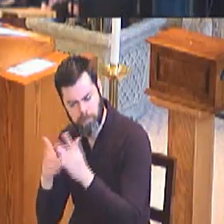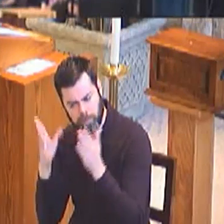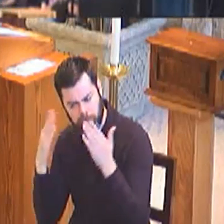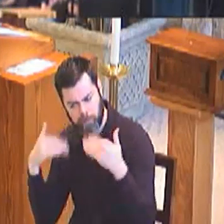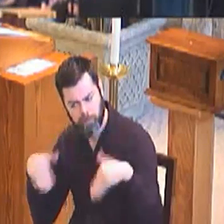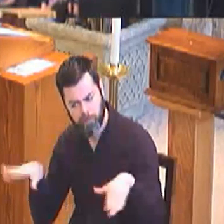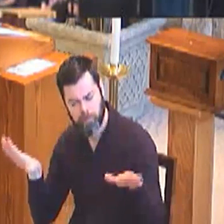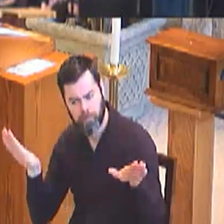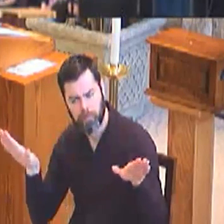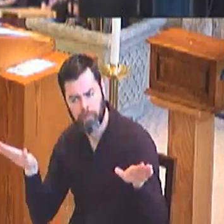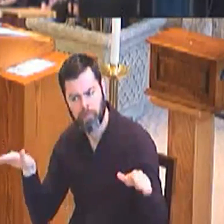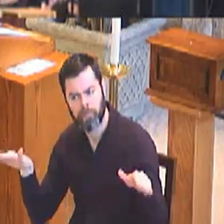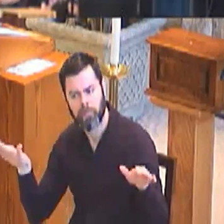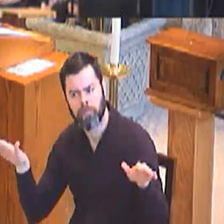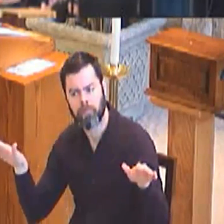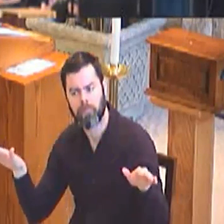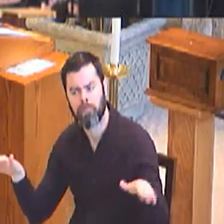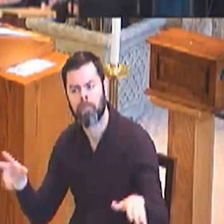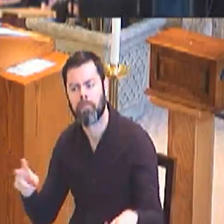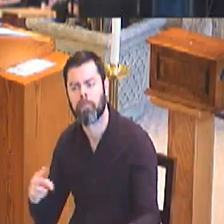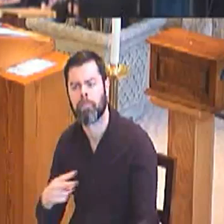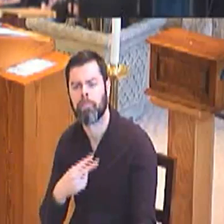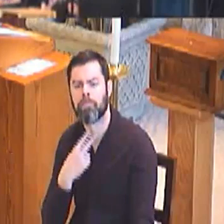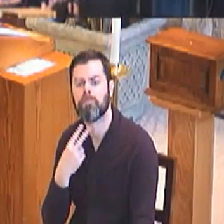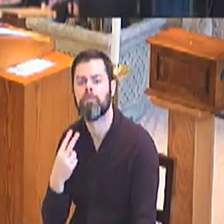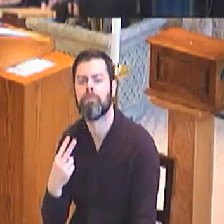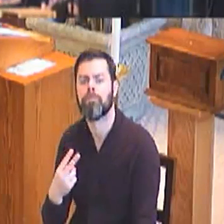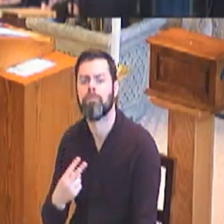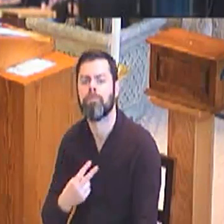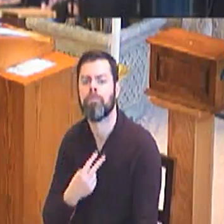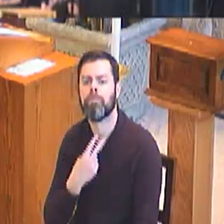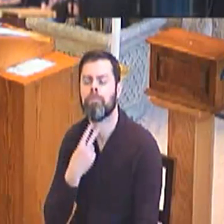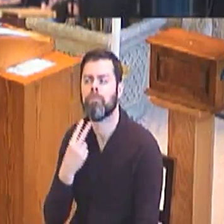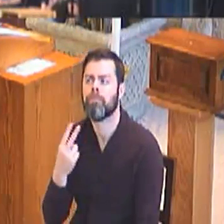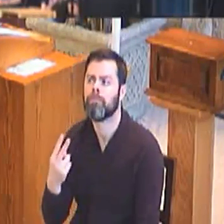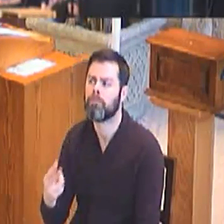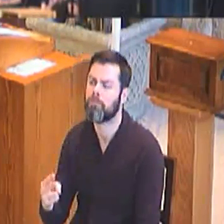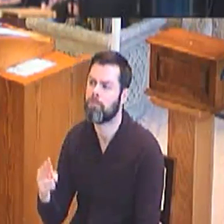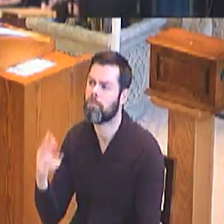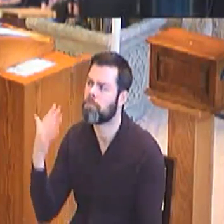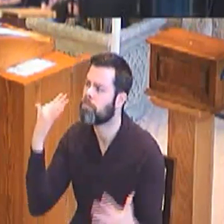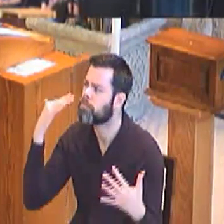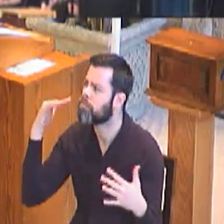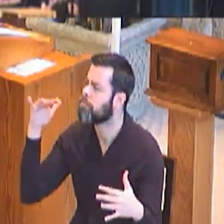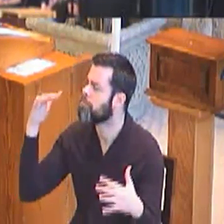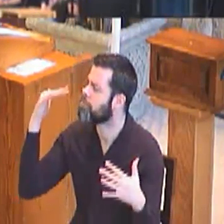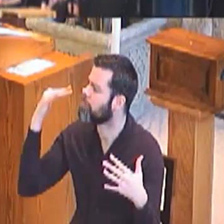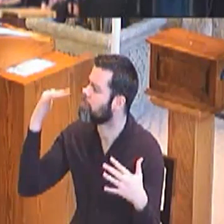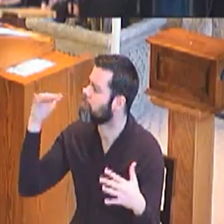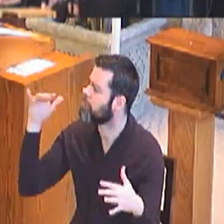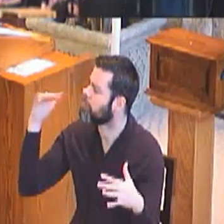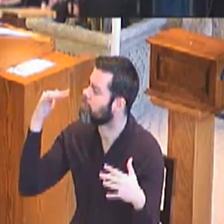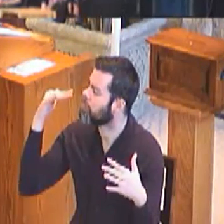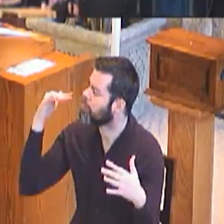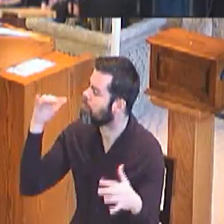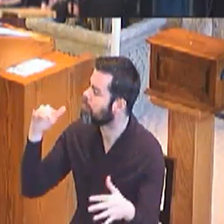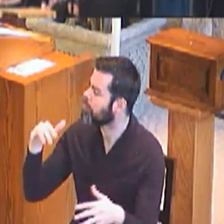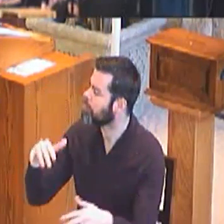from heaven in answer rang. I thought the